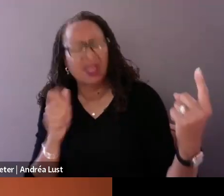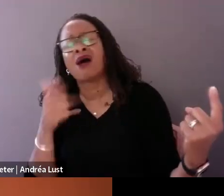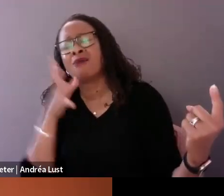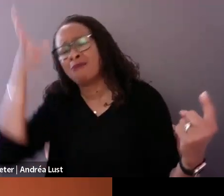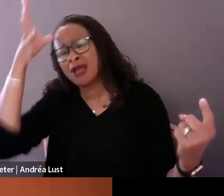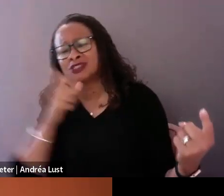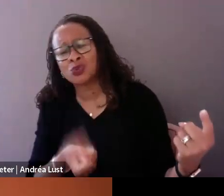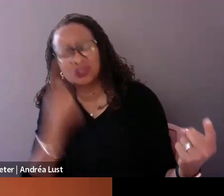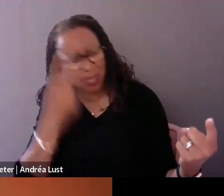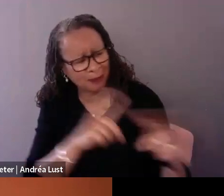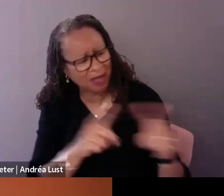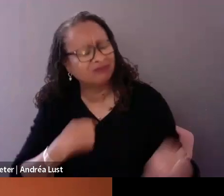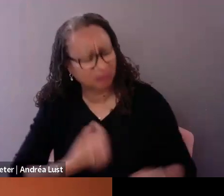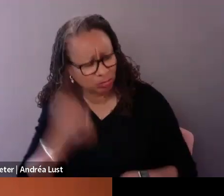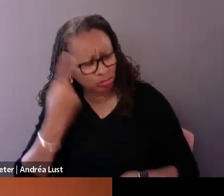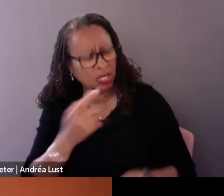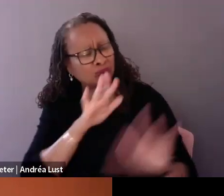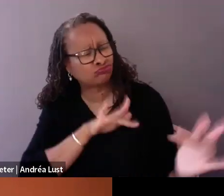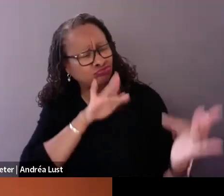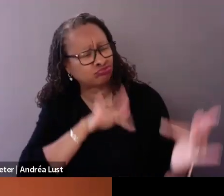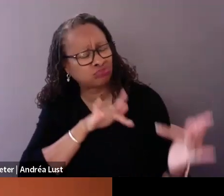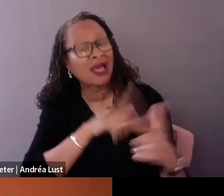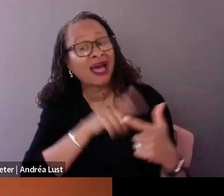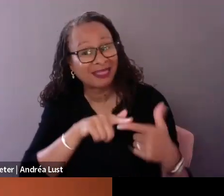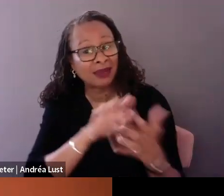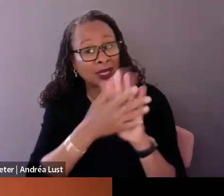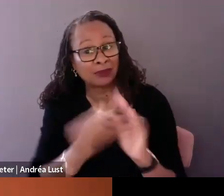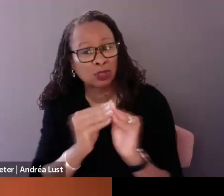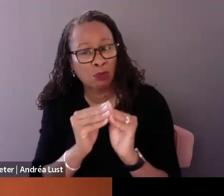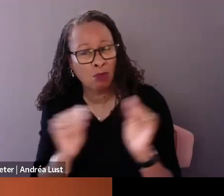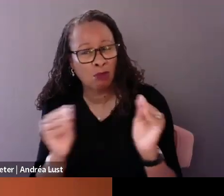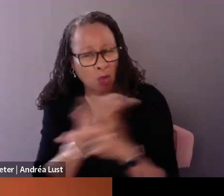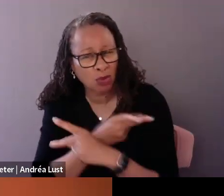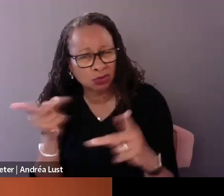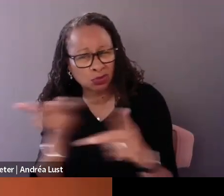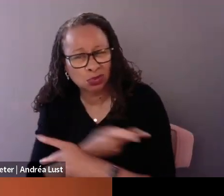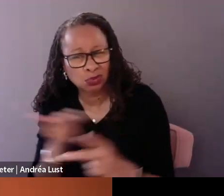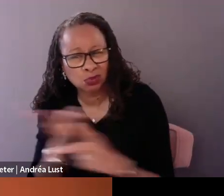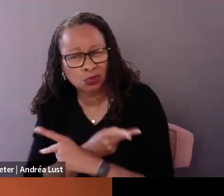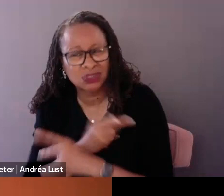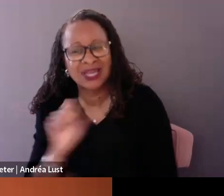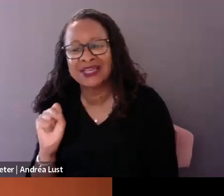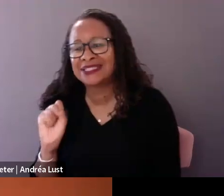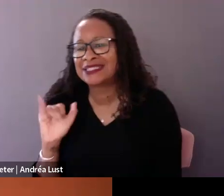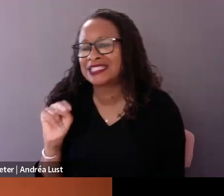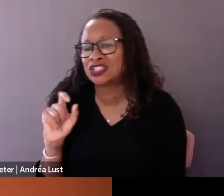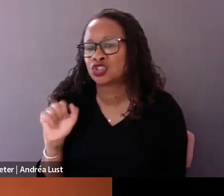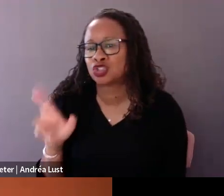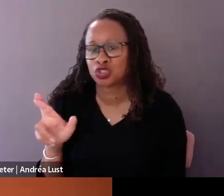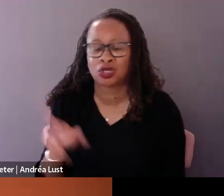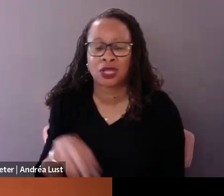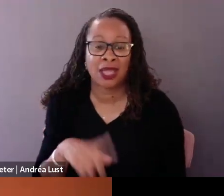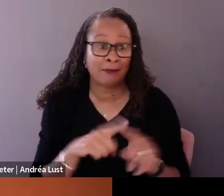you, whatever, but I do. And then it becomes far more sinister. But he doesn't. His opening salvo is